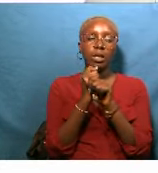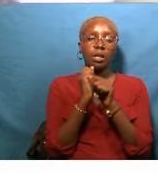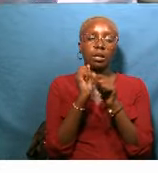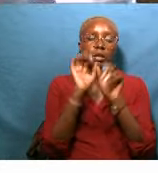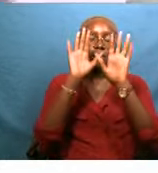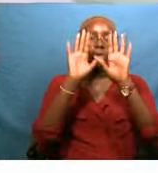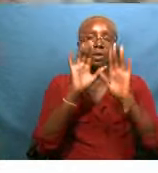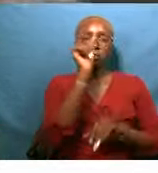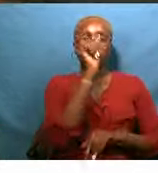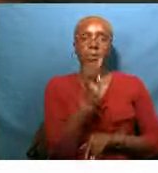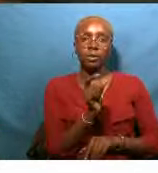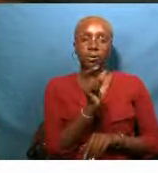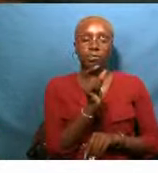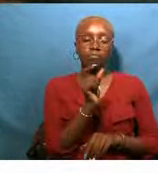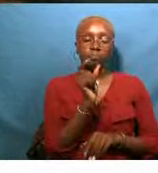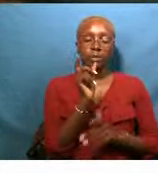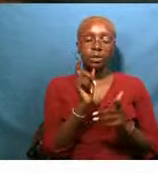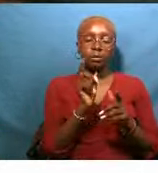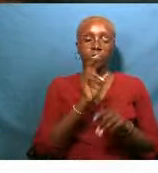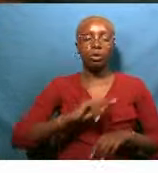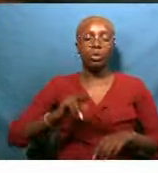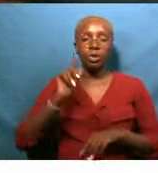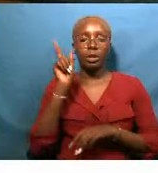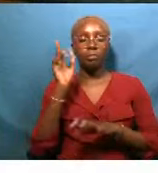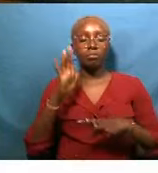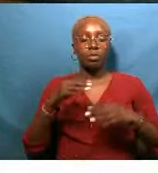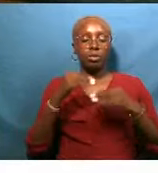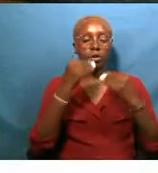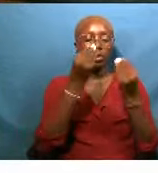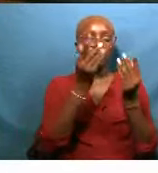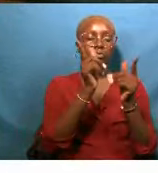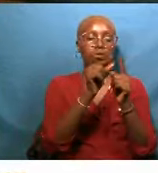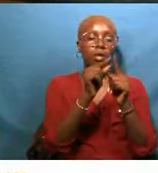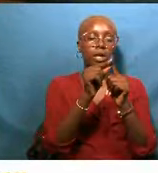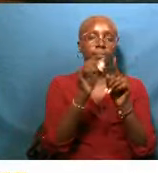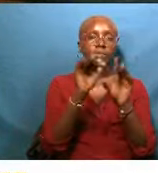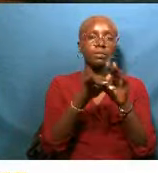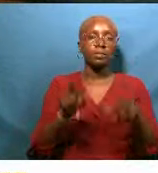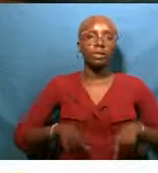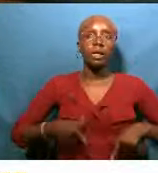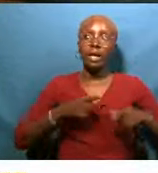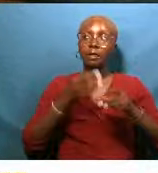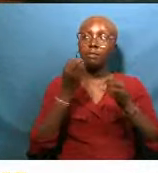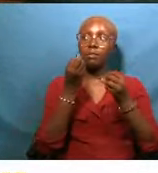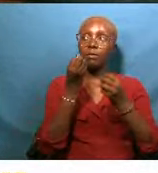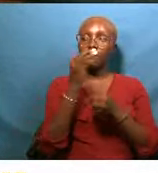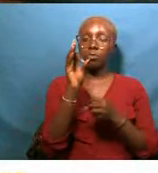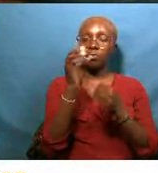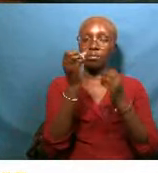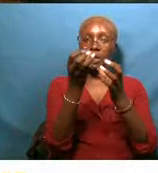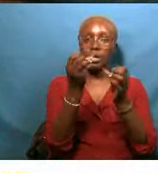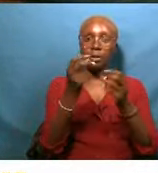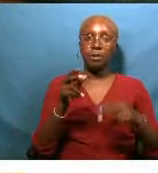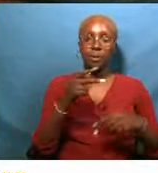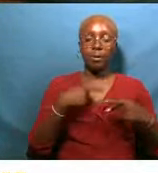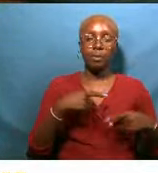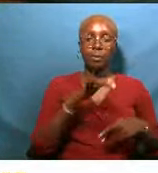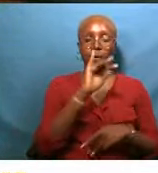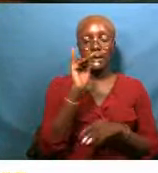at this point in time to bring your word alive in the lives of many. This we ask in Jesus' name.